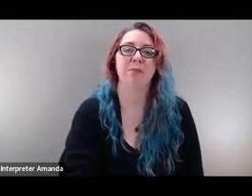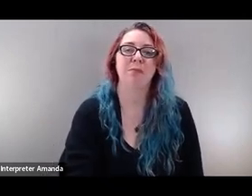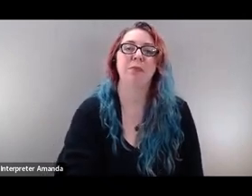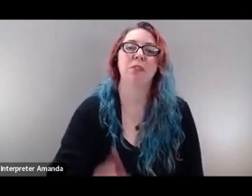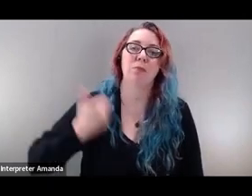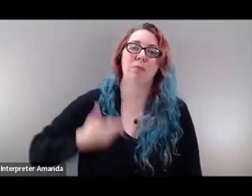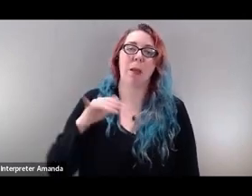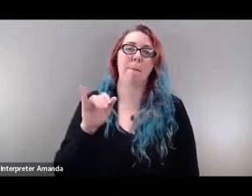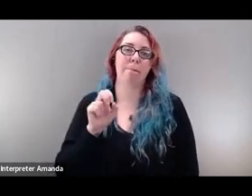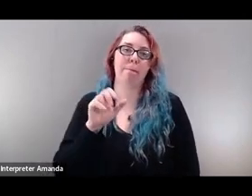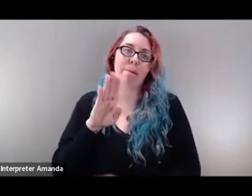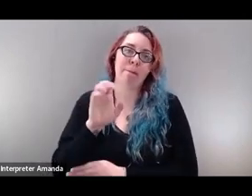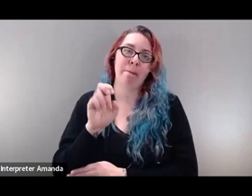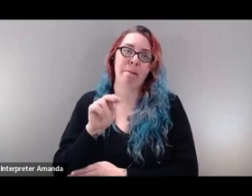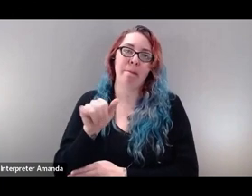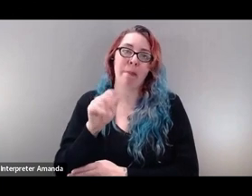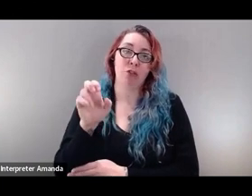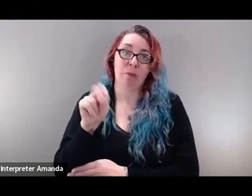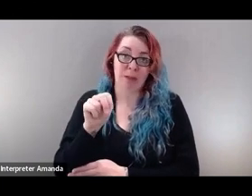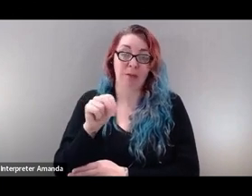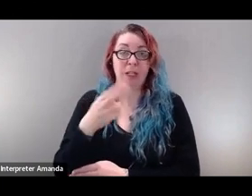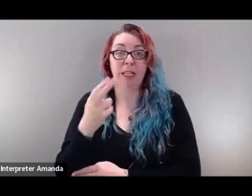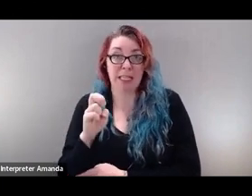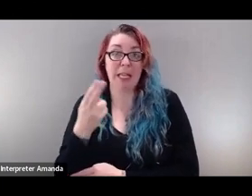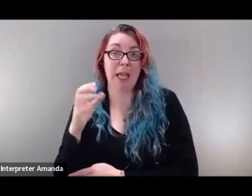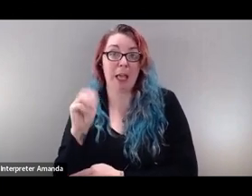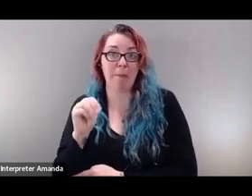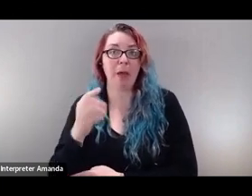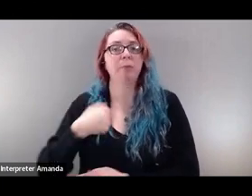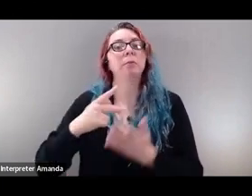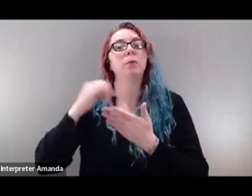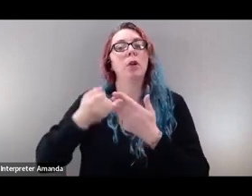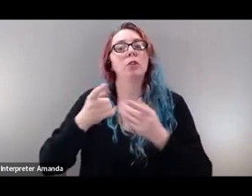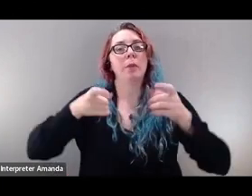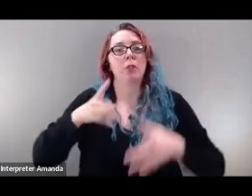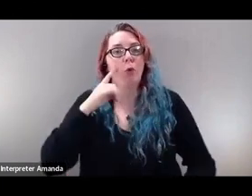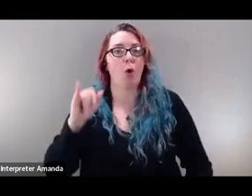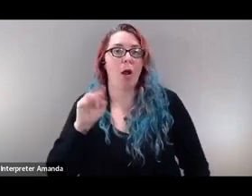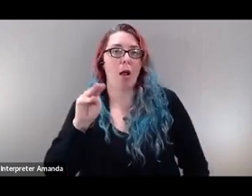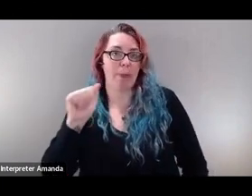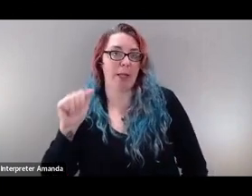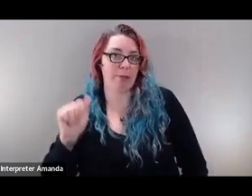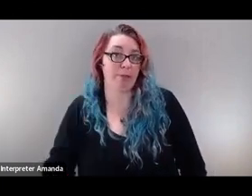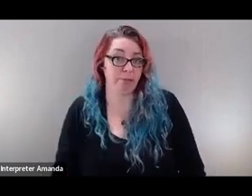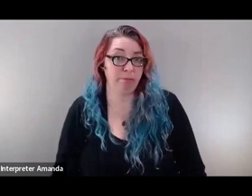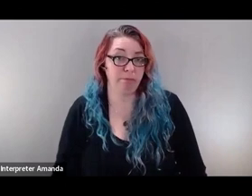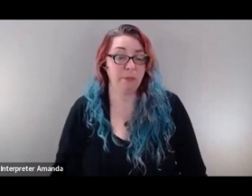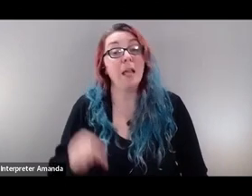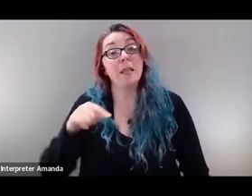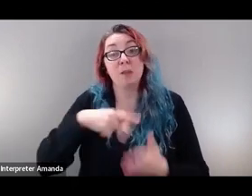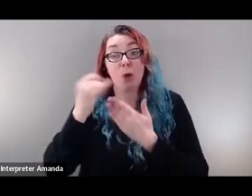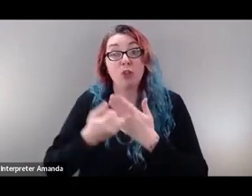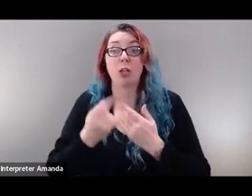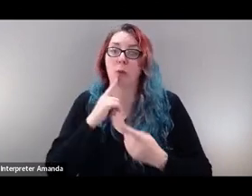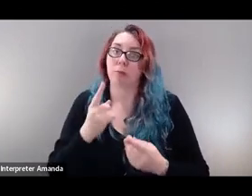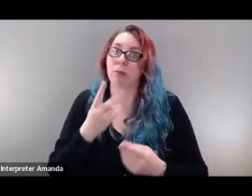for IMA, and I use pronouns he and him. So Interconnect was an ambitious initiative, which realization took over